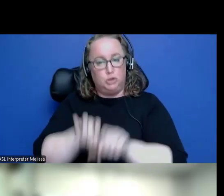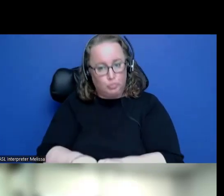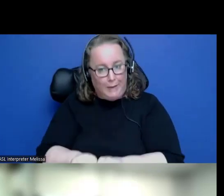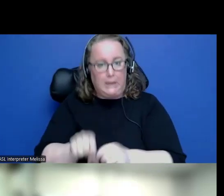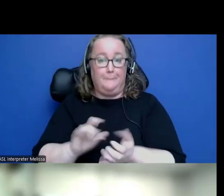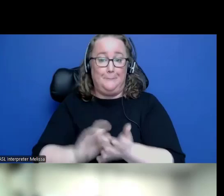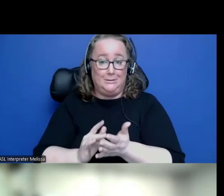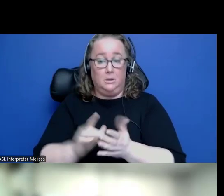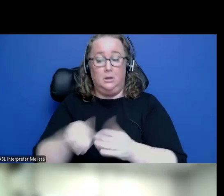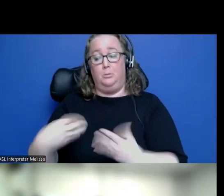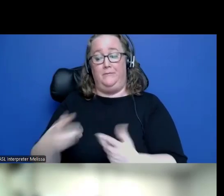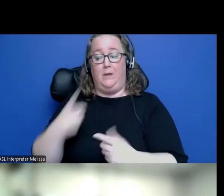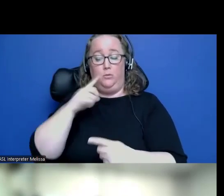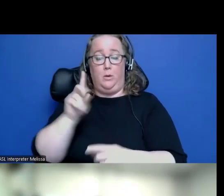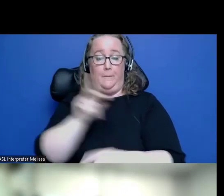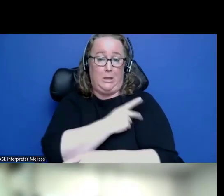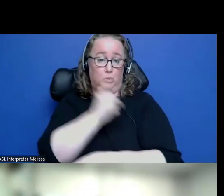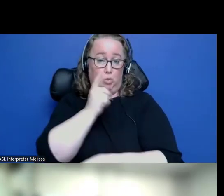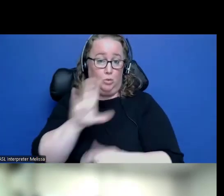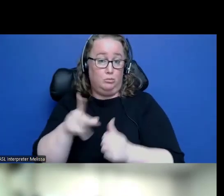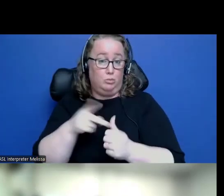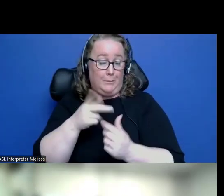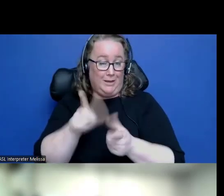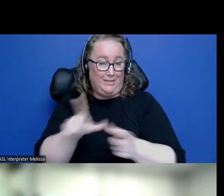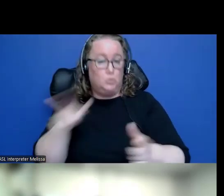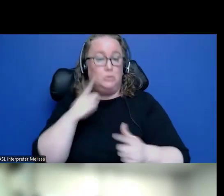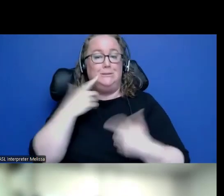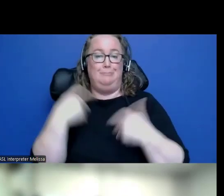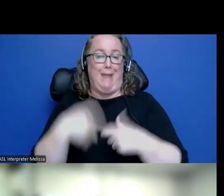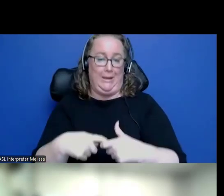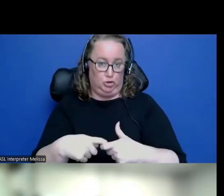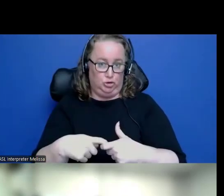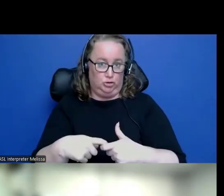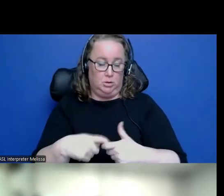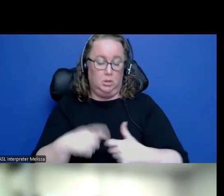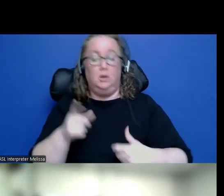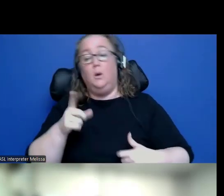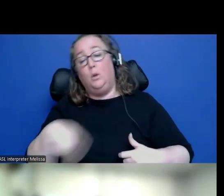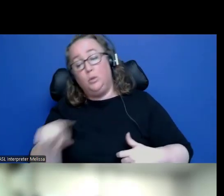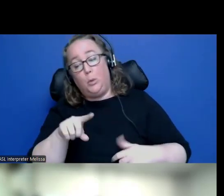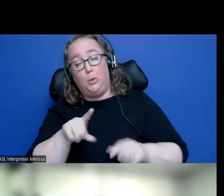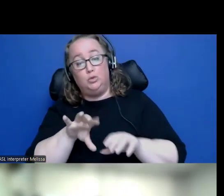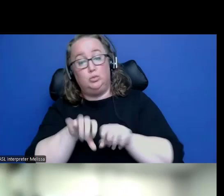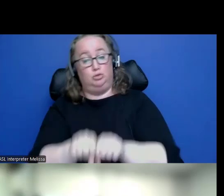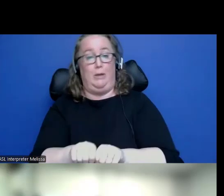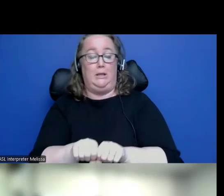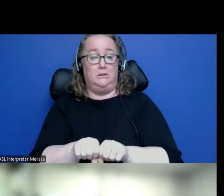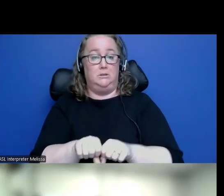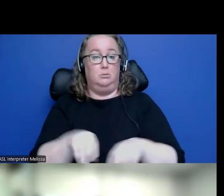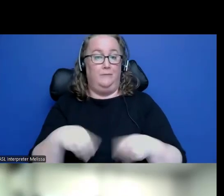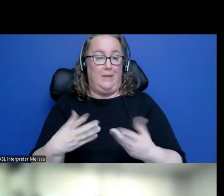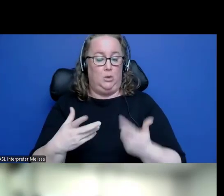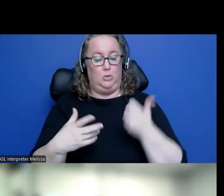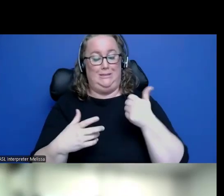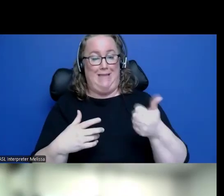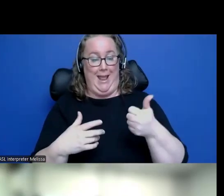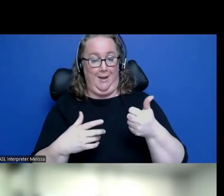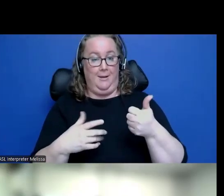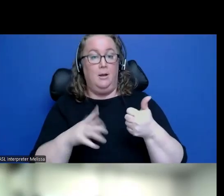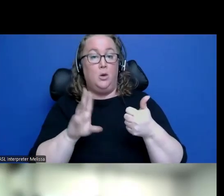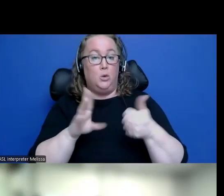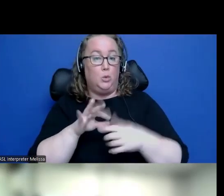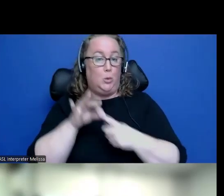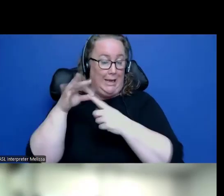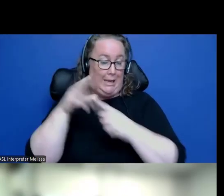were given to patients whose primary language is Spanish. These restraints were administered to 10 unique patients,